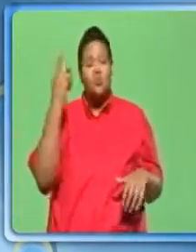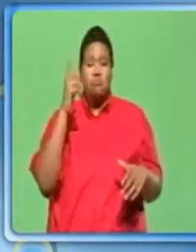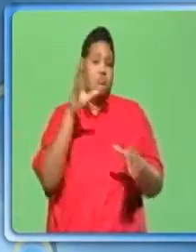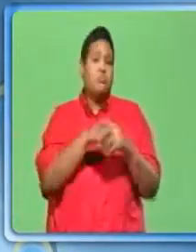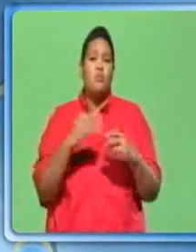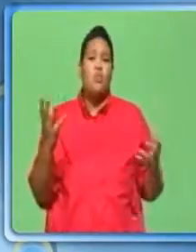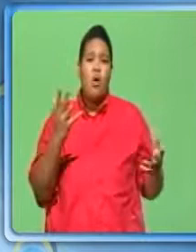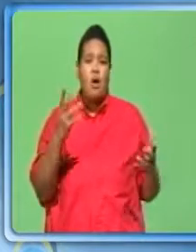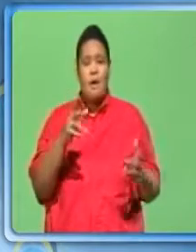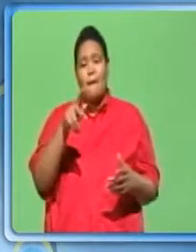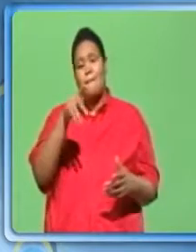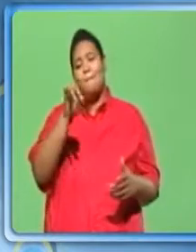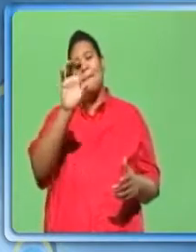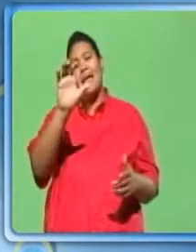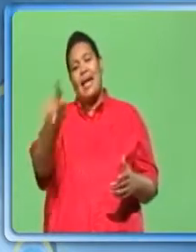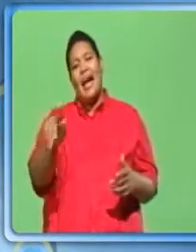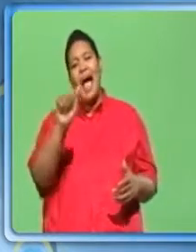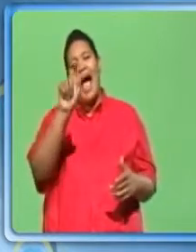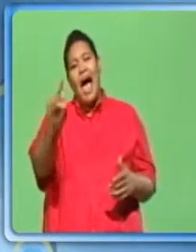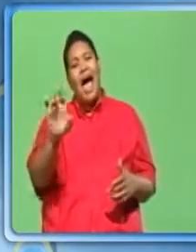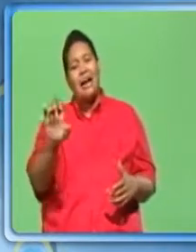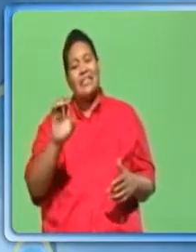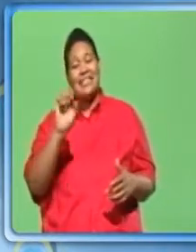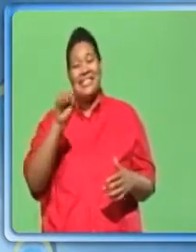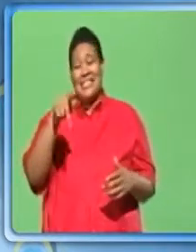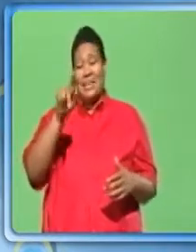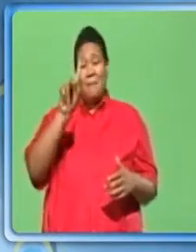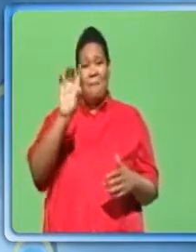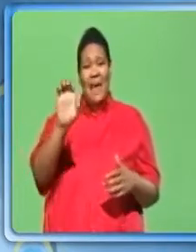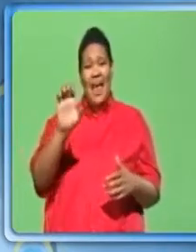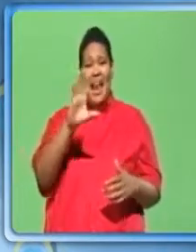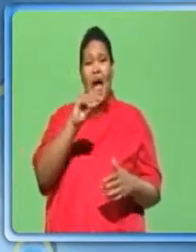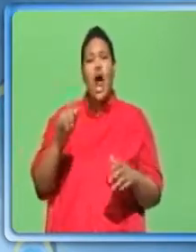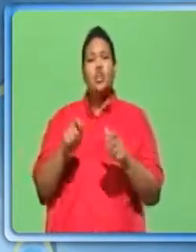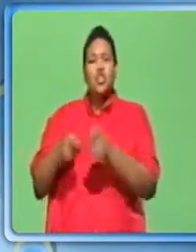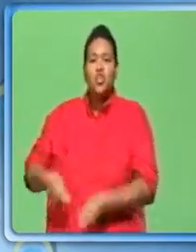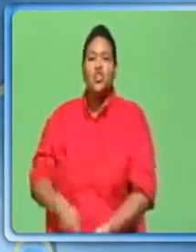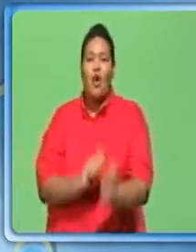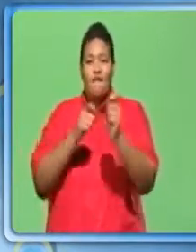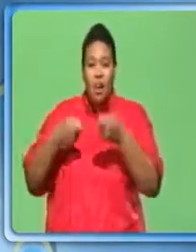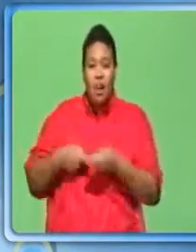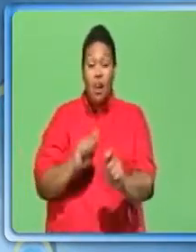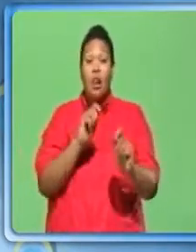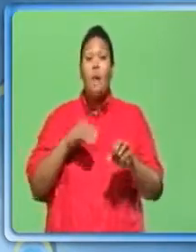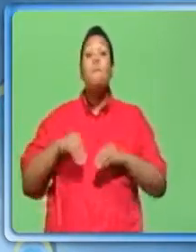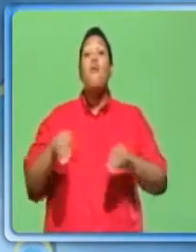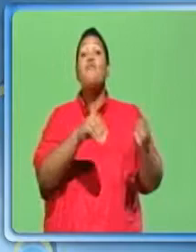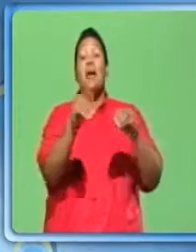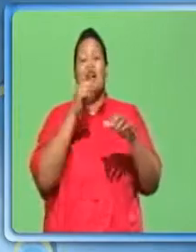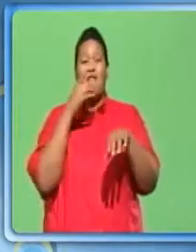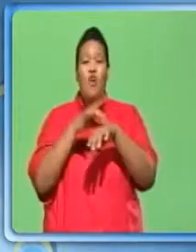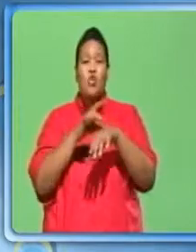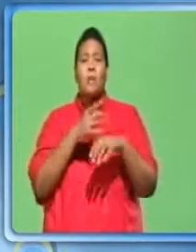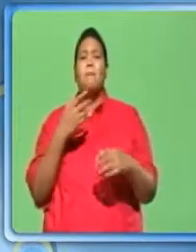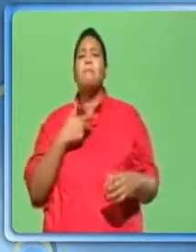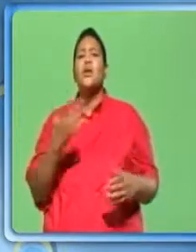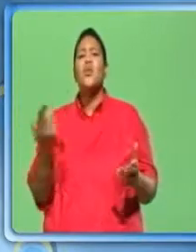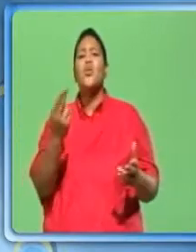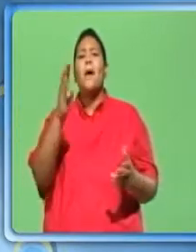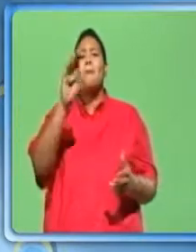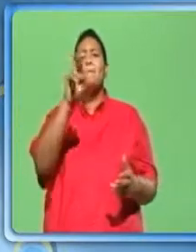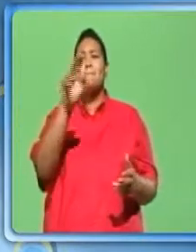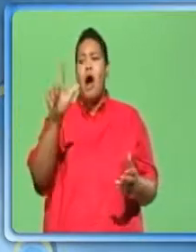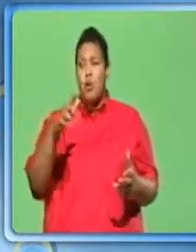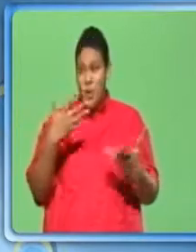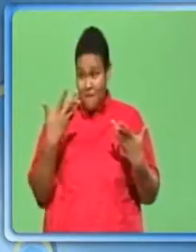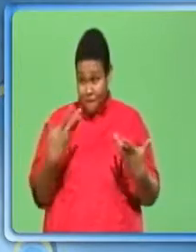include pickaxes, spades, and shovels. Movement of earth is usually by the use of barrows. When the